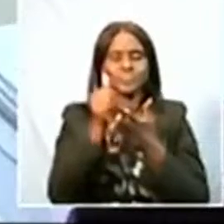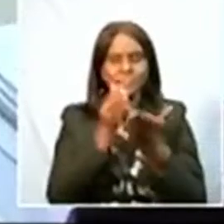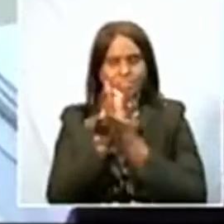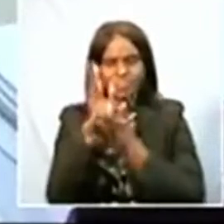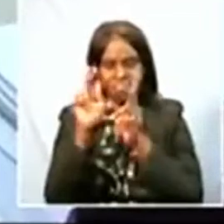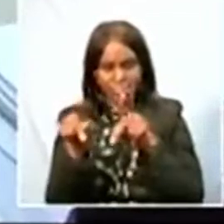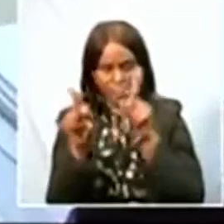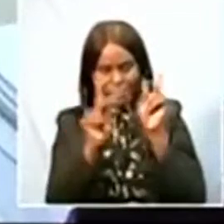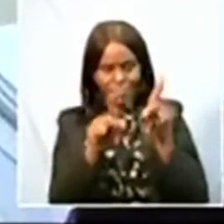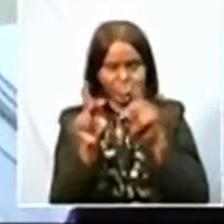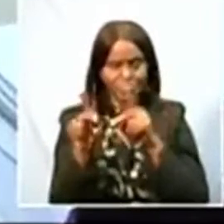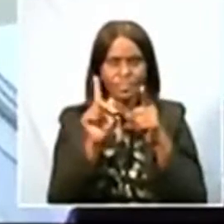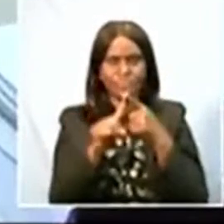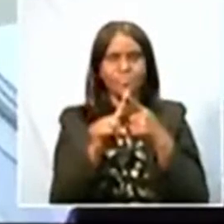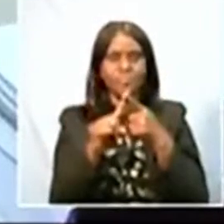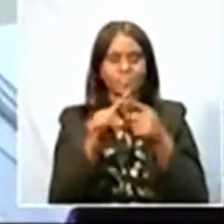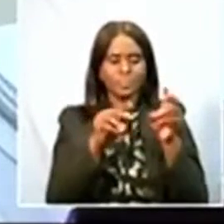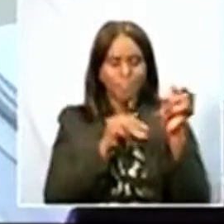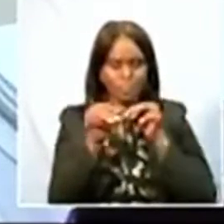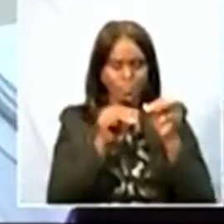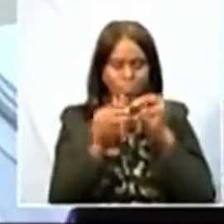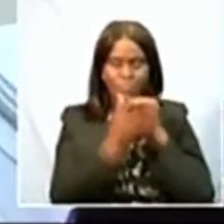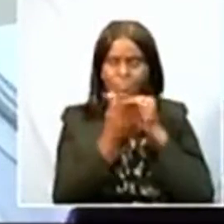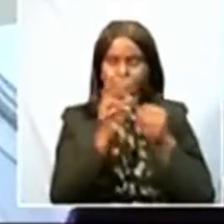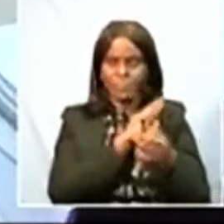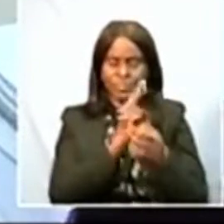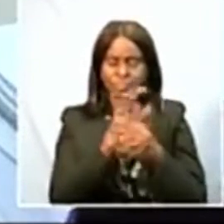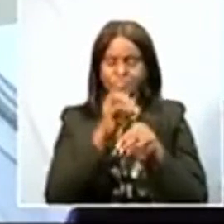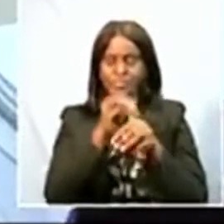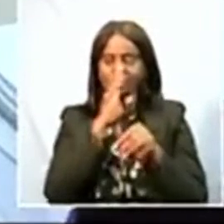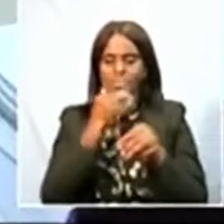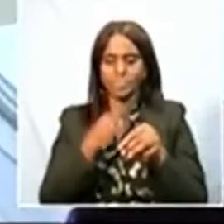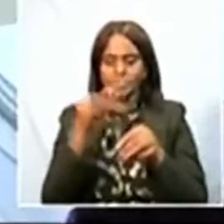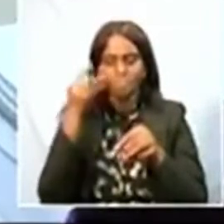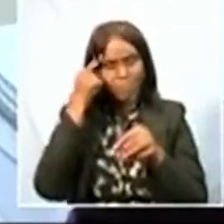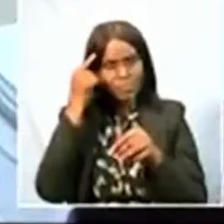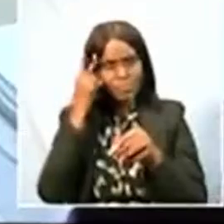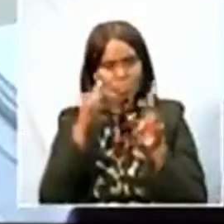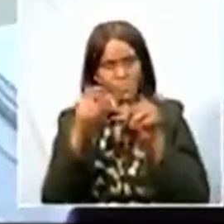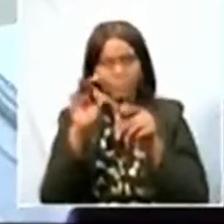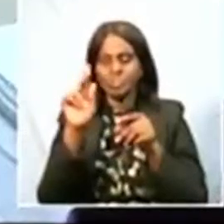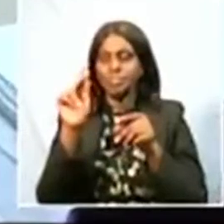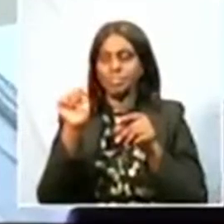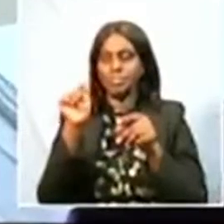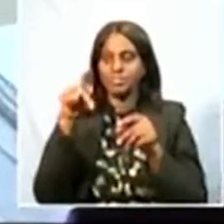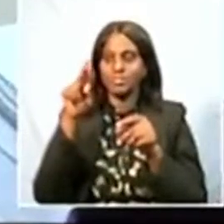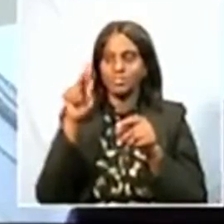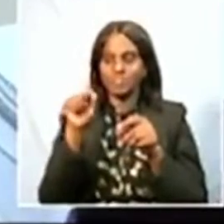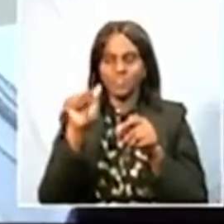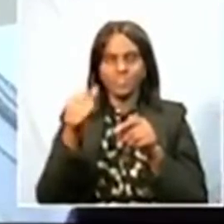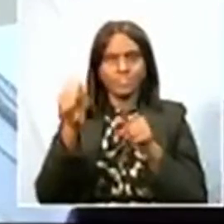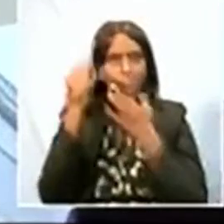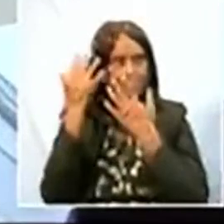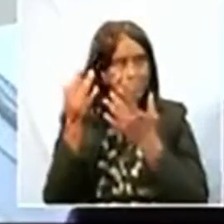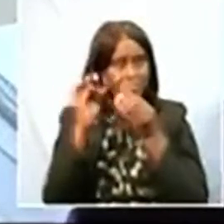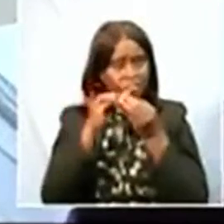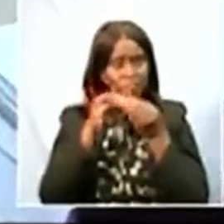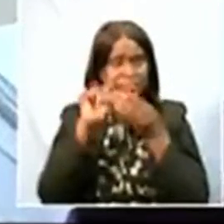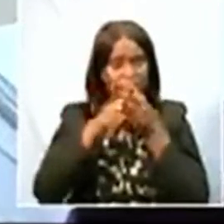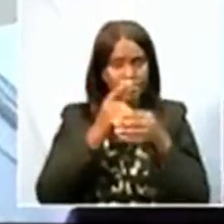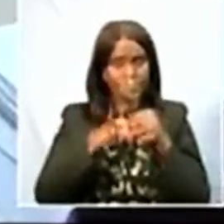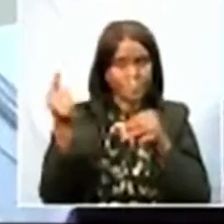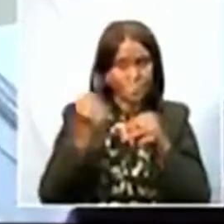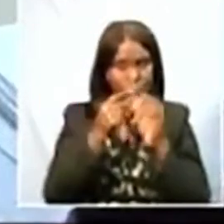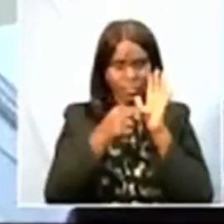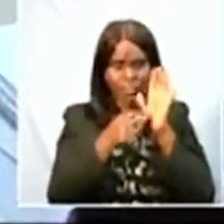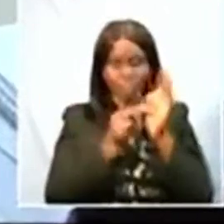right persons to manage these resources on behalf of government? The people of KAPUTA are very expectant. Next time when you come,